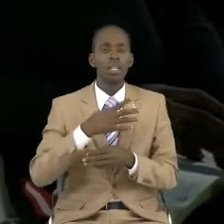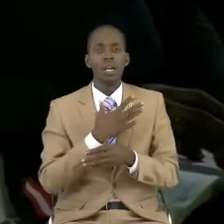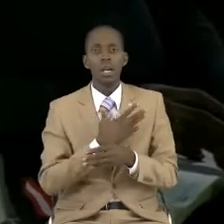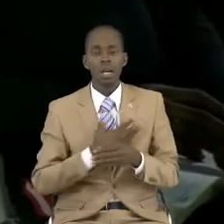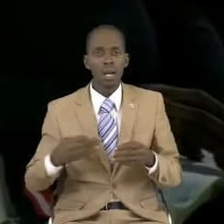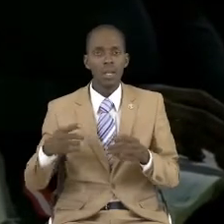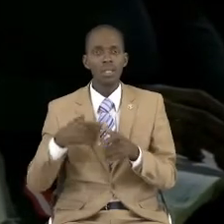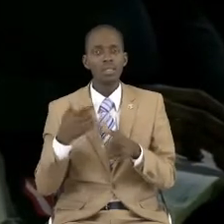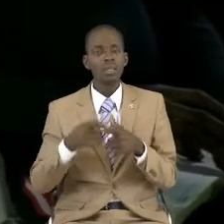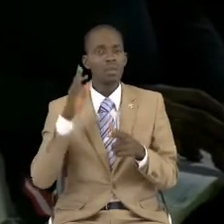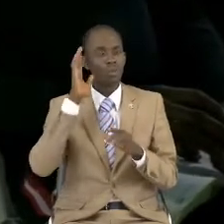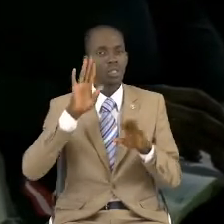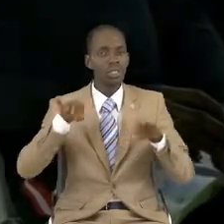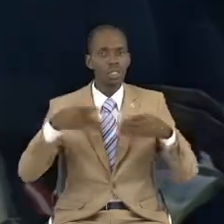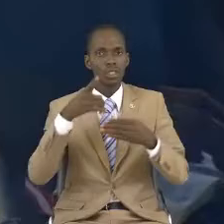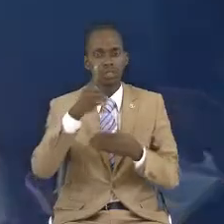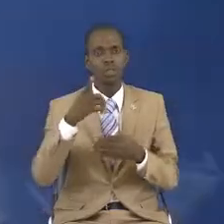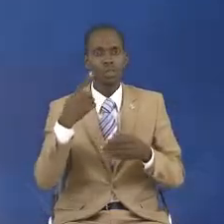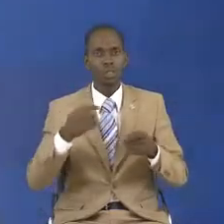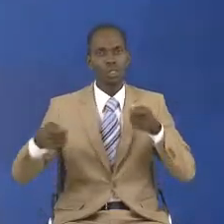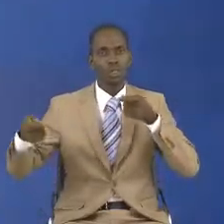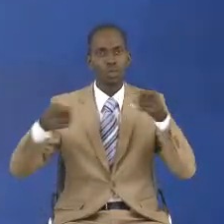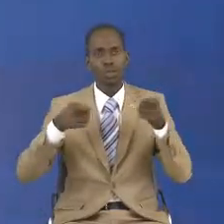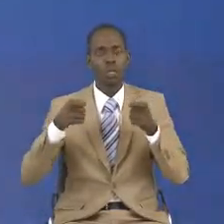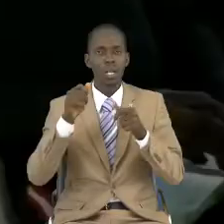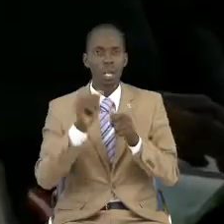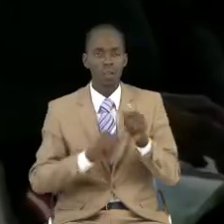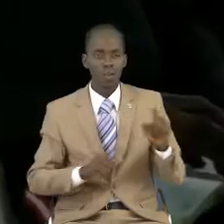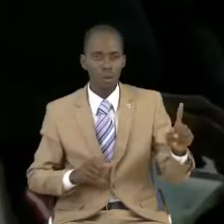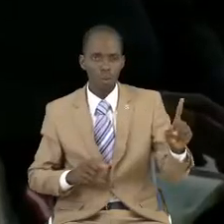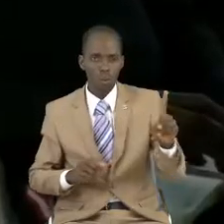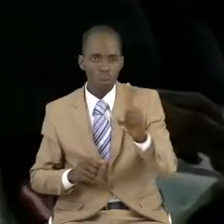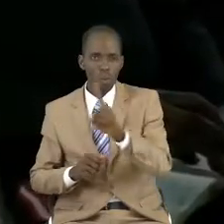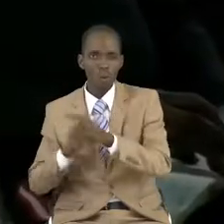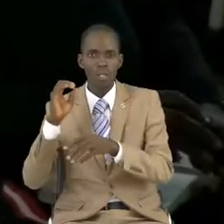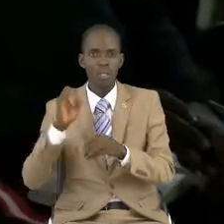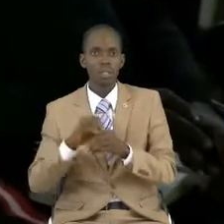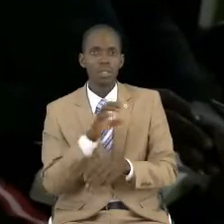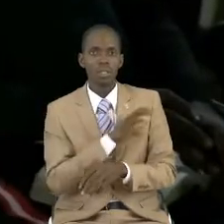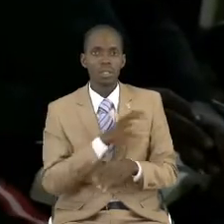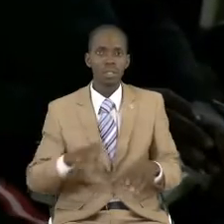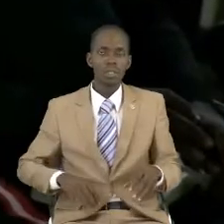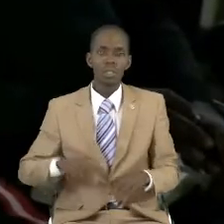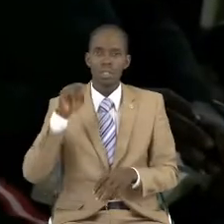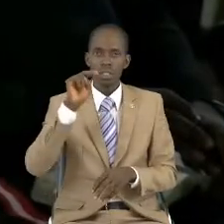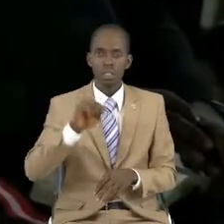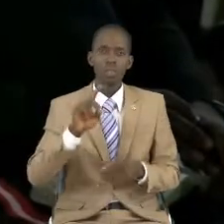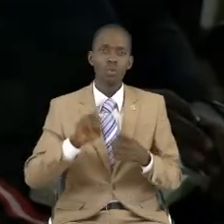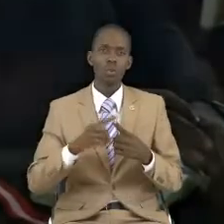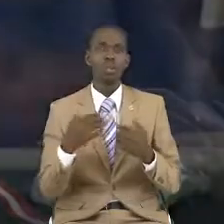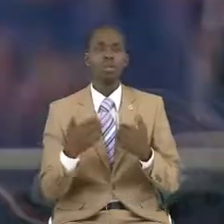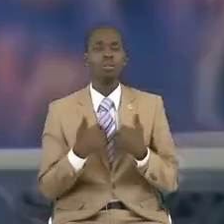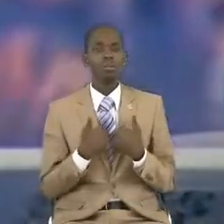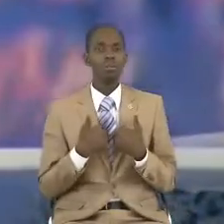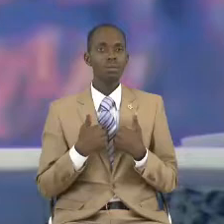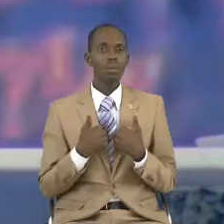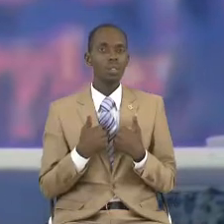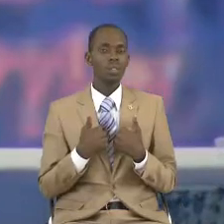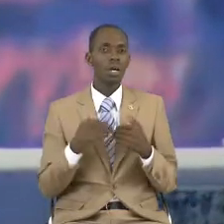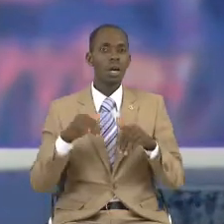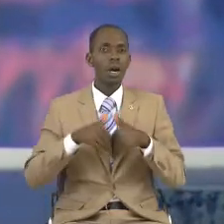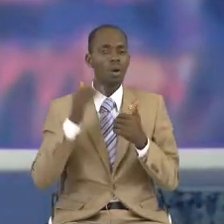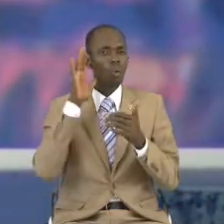dominion everyone in christ ought to have how does that happen